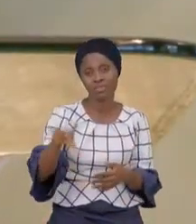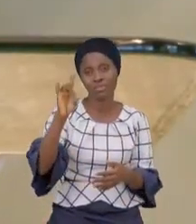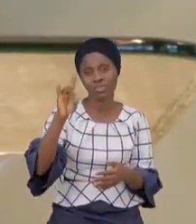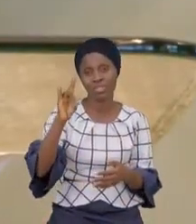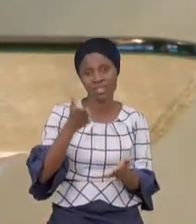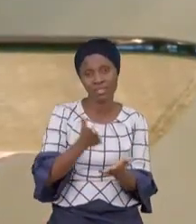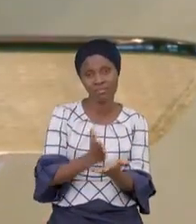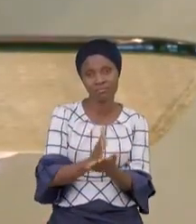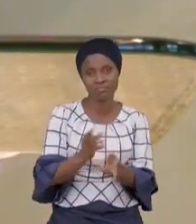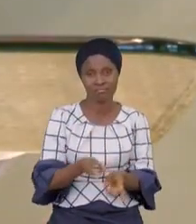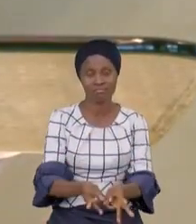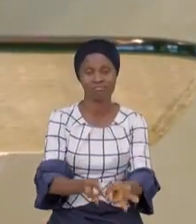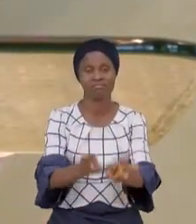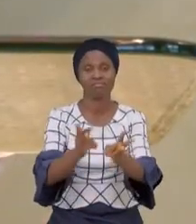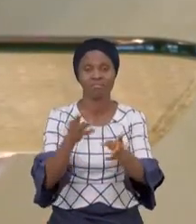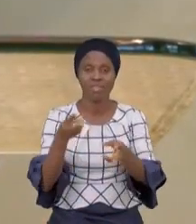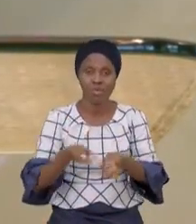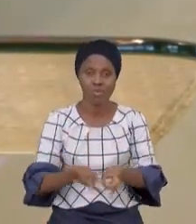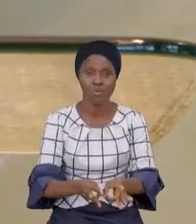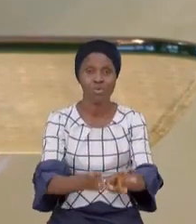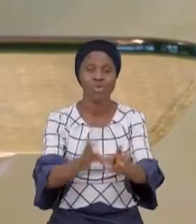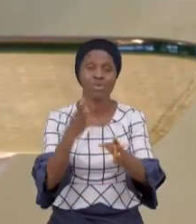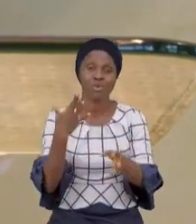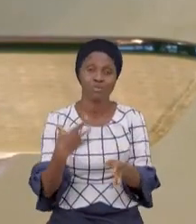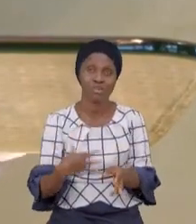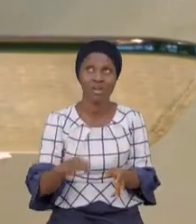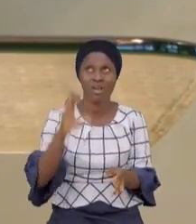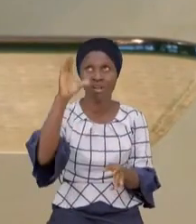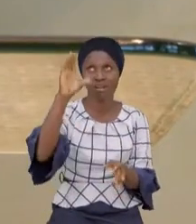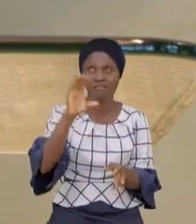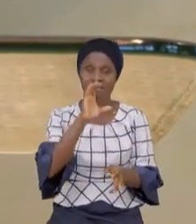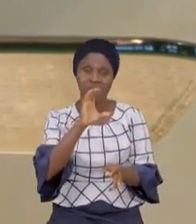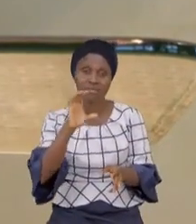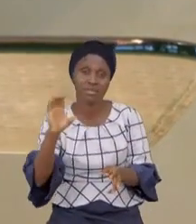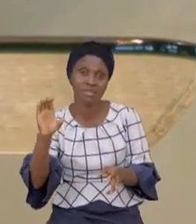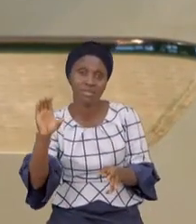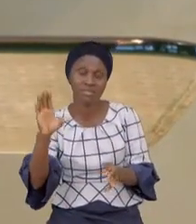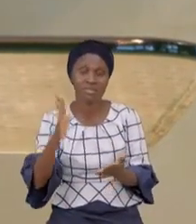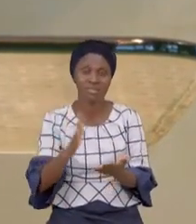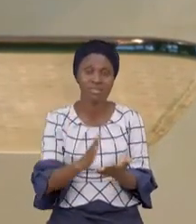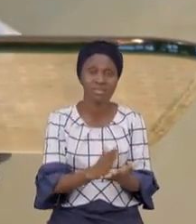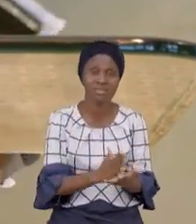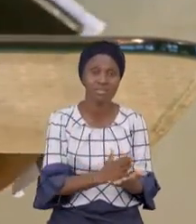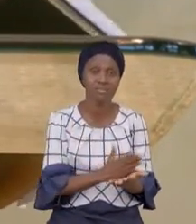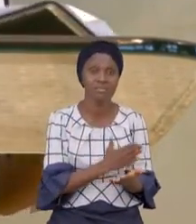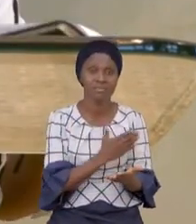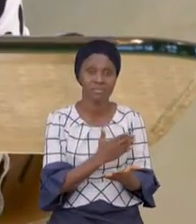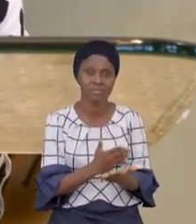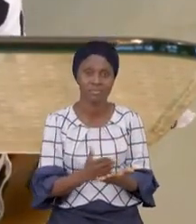have chosen the way of Calvary.